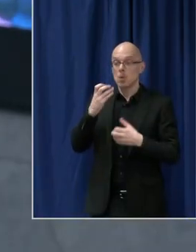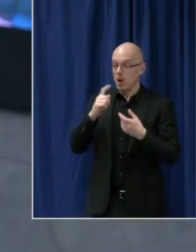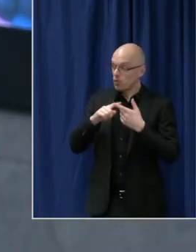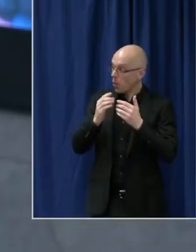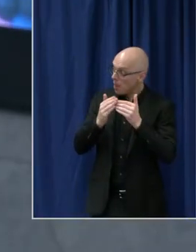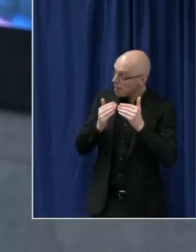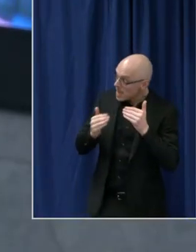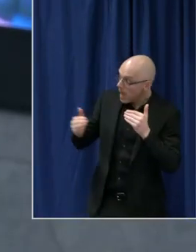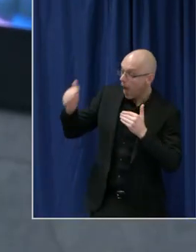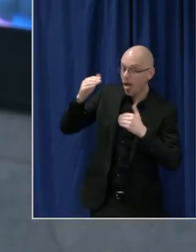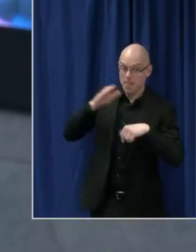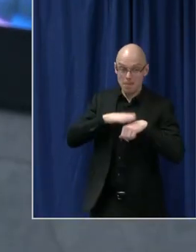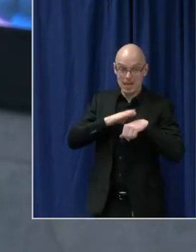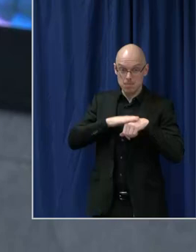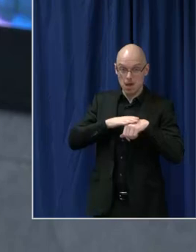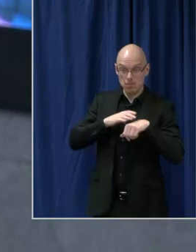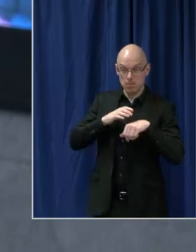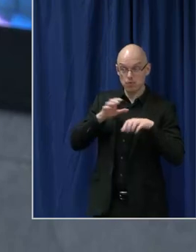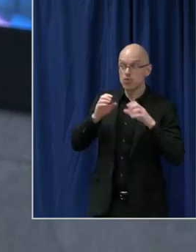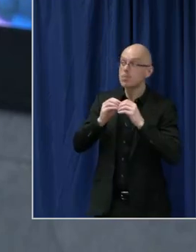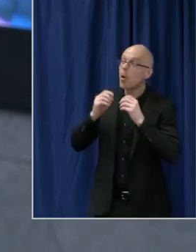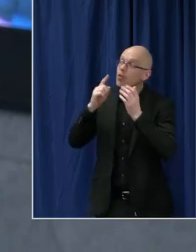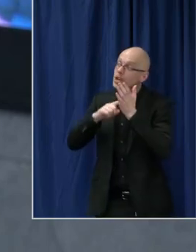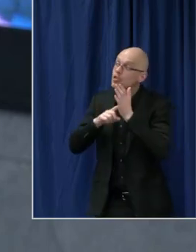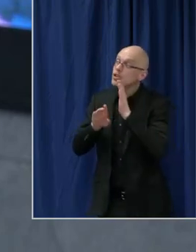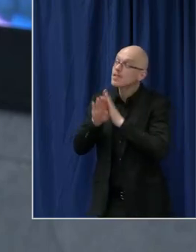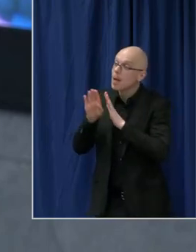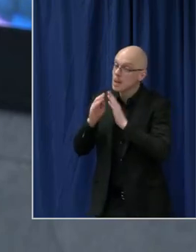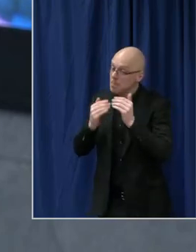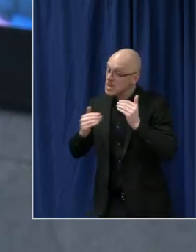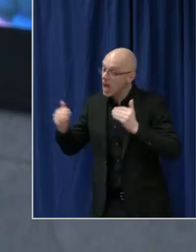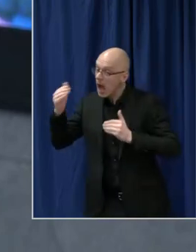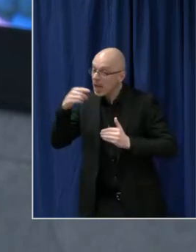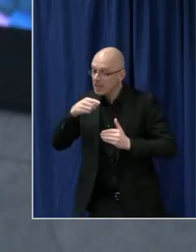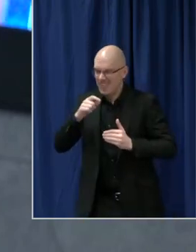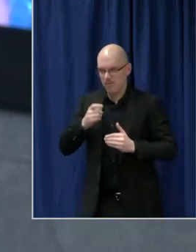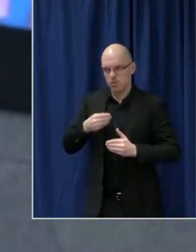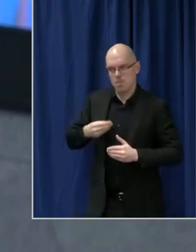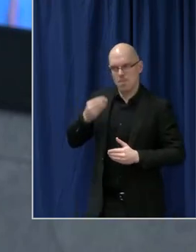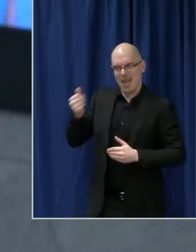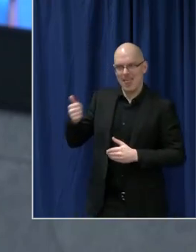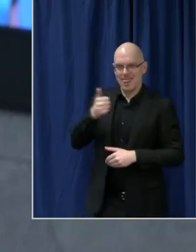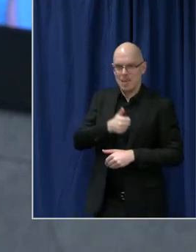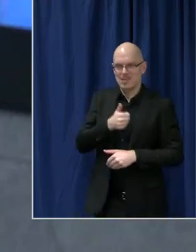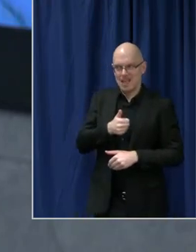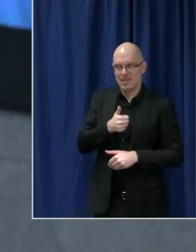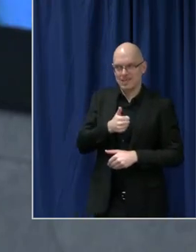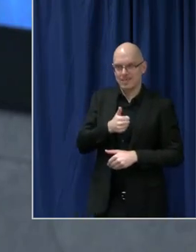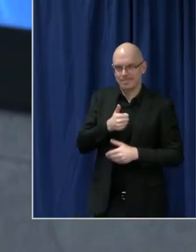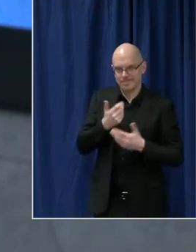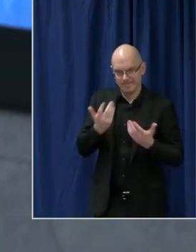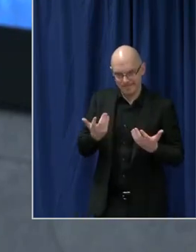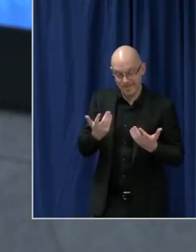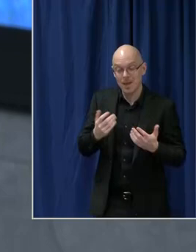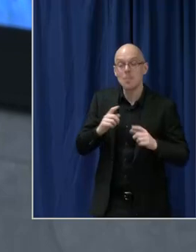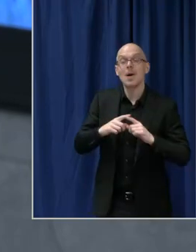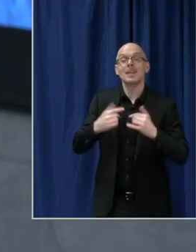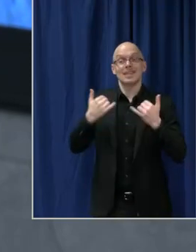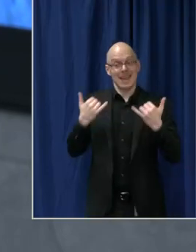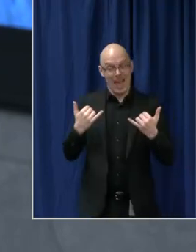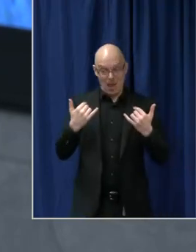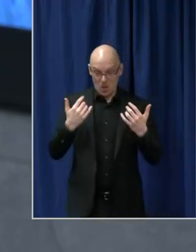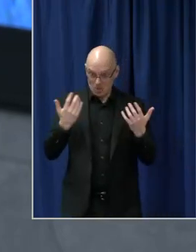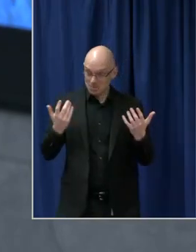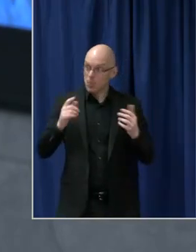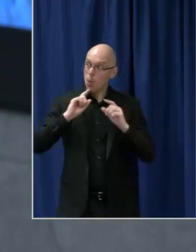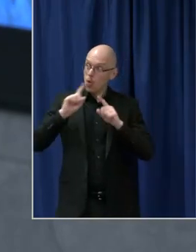that, that was on their own dime. Now, in markets with more players, more competition,